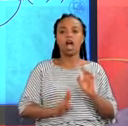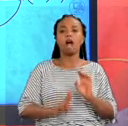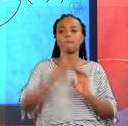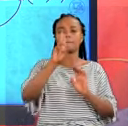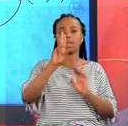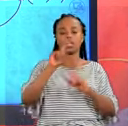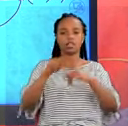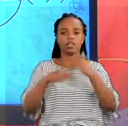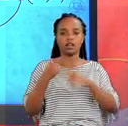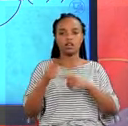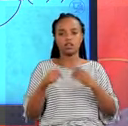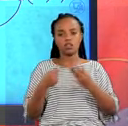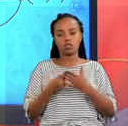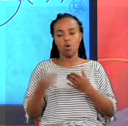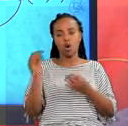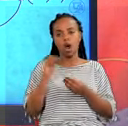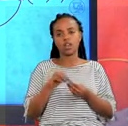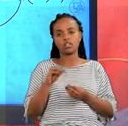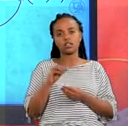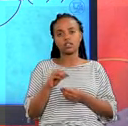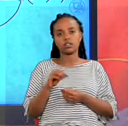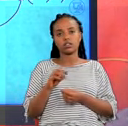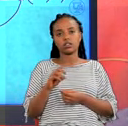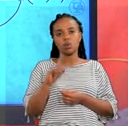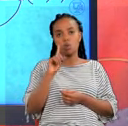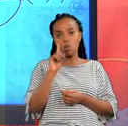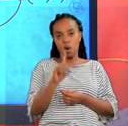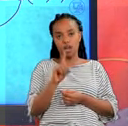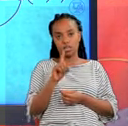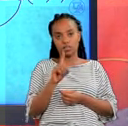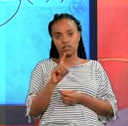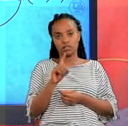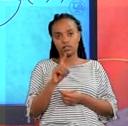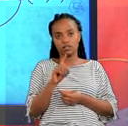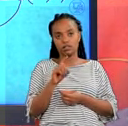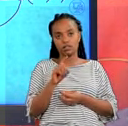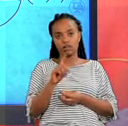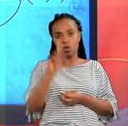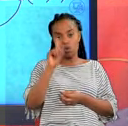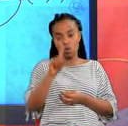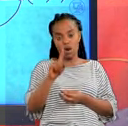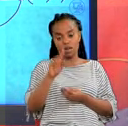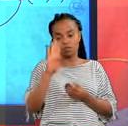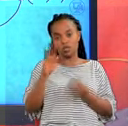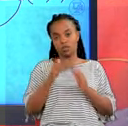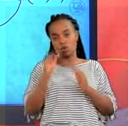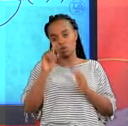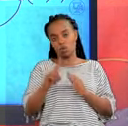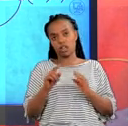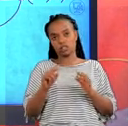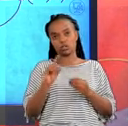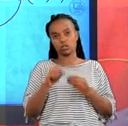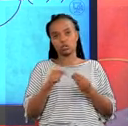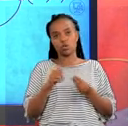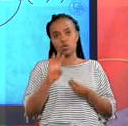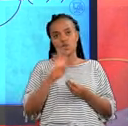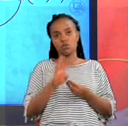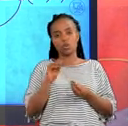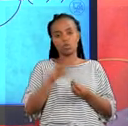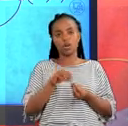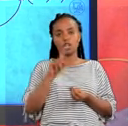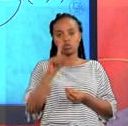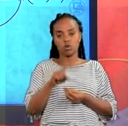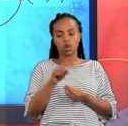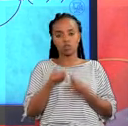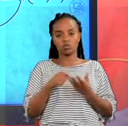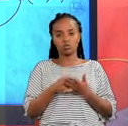unit. You add how much? 1. B is 1, therefore, this point becomes this 4 plus